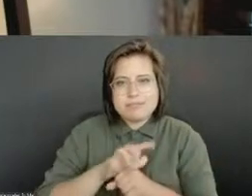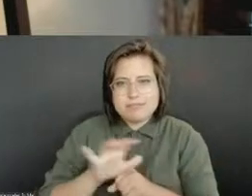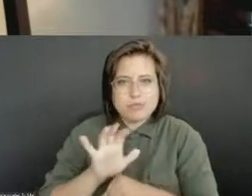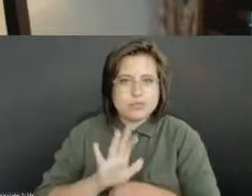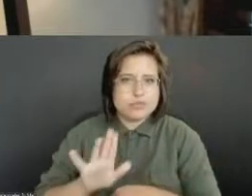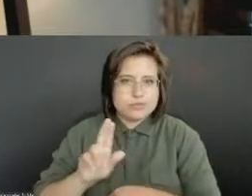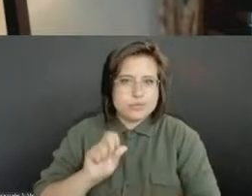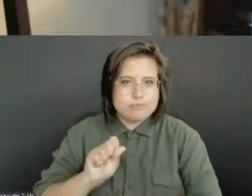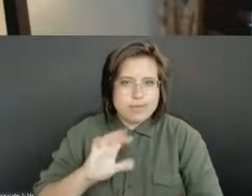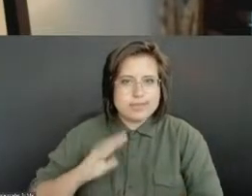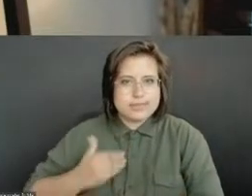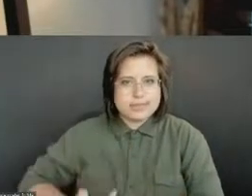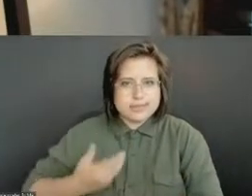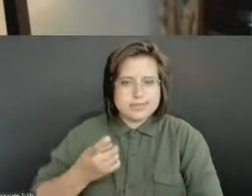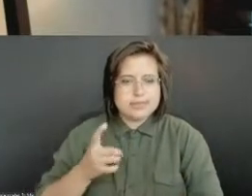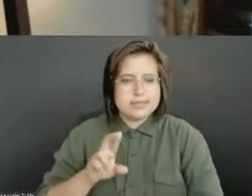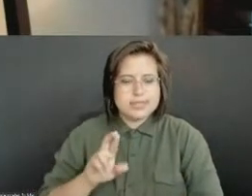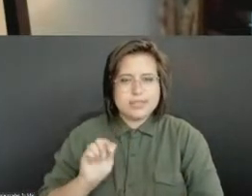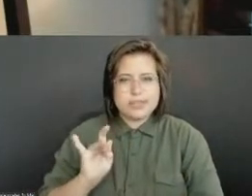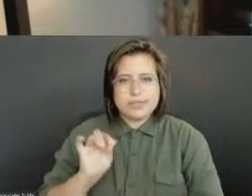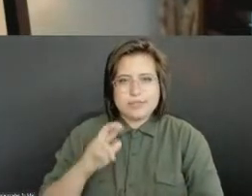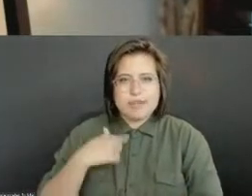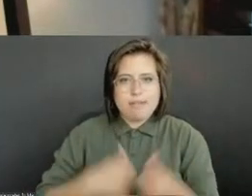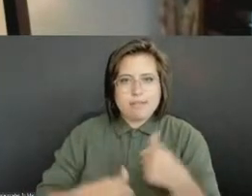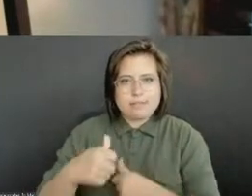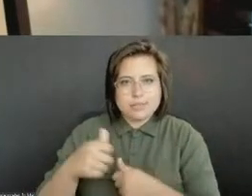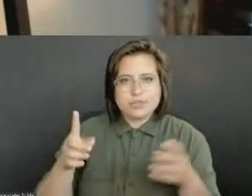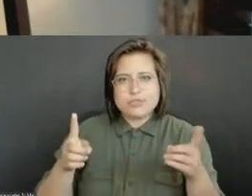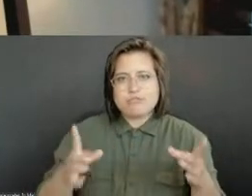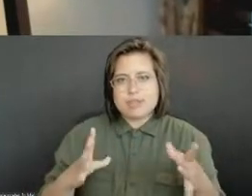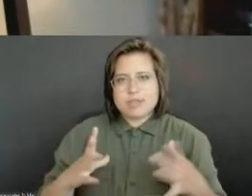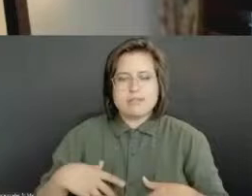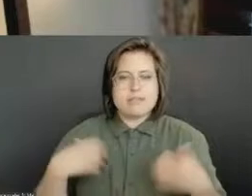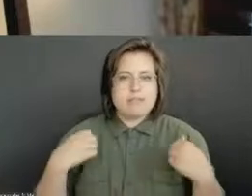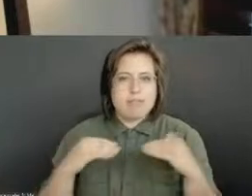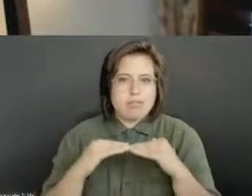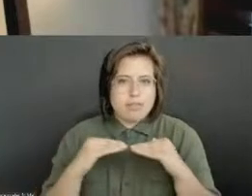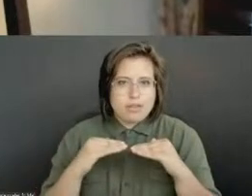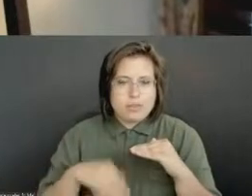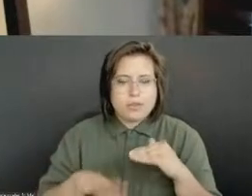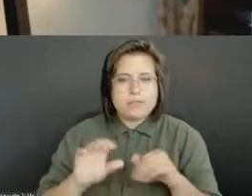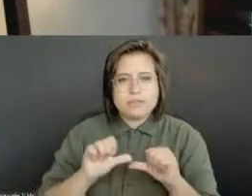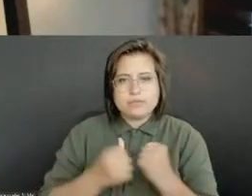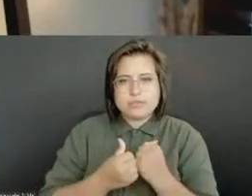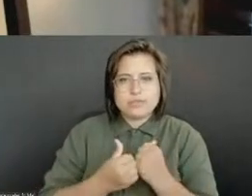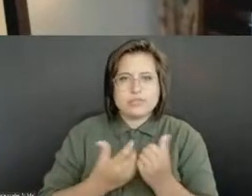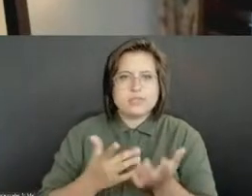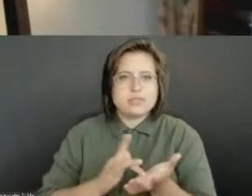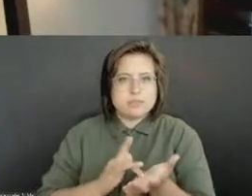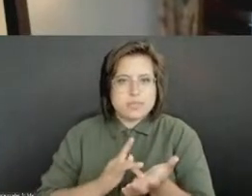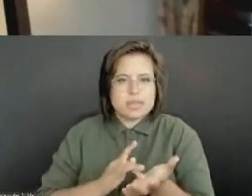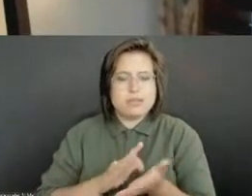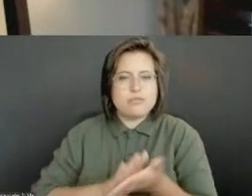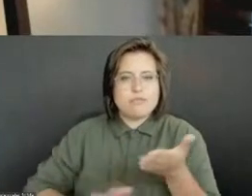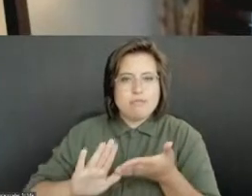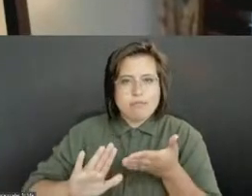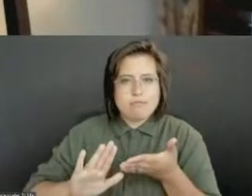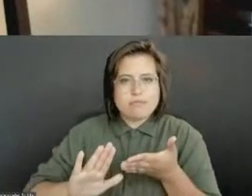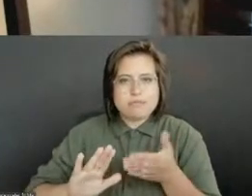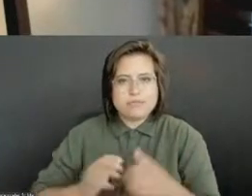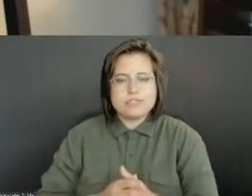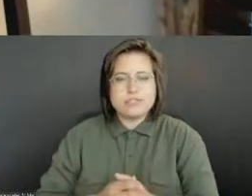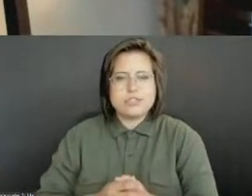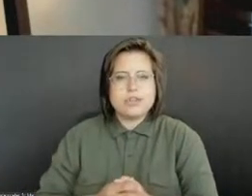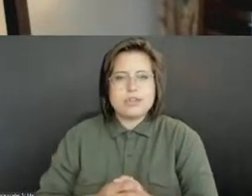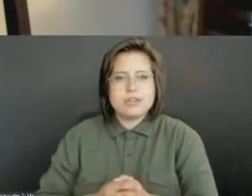I'm Dr. Malika Fair, the Senior Director of Equity and Social Accountability at the Association of American Medical Colleges. You heard from our President and CEO